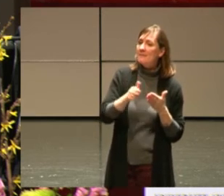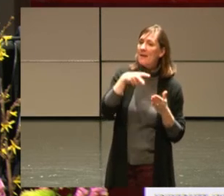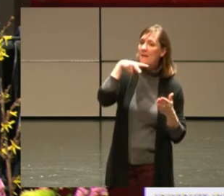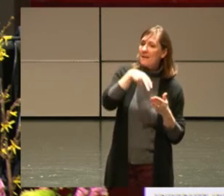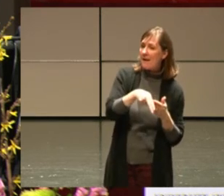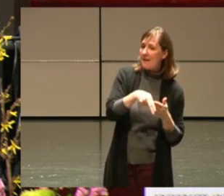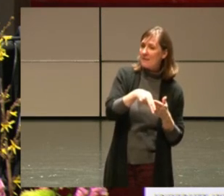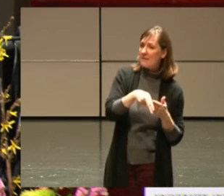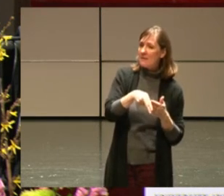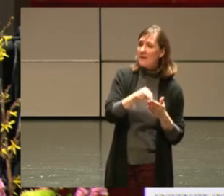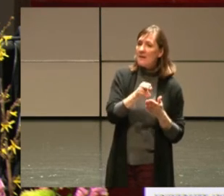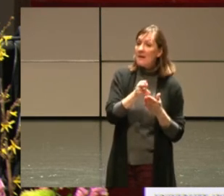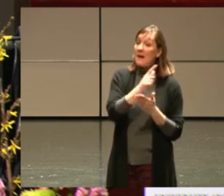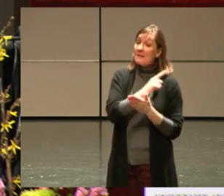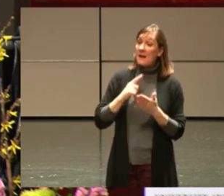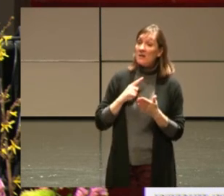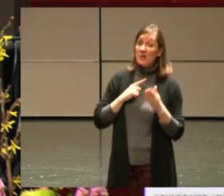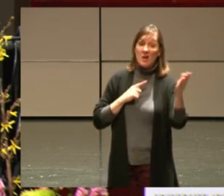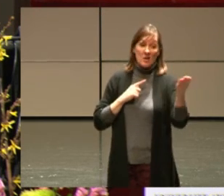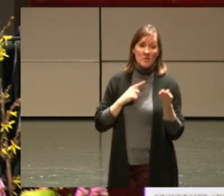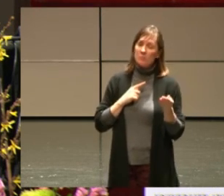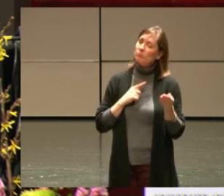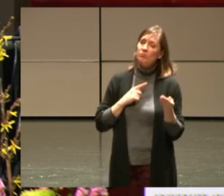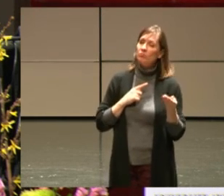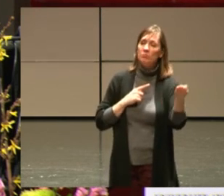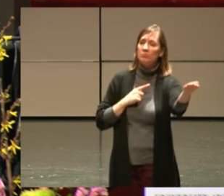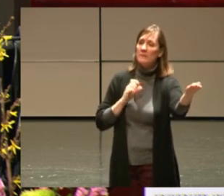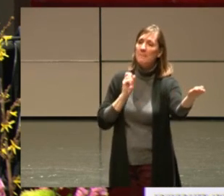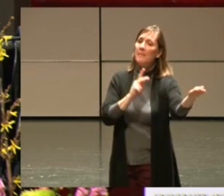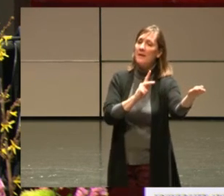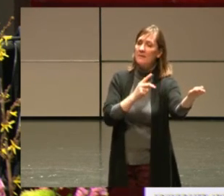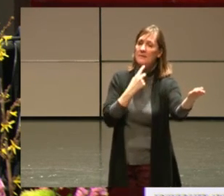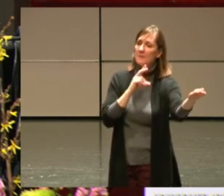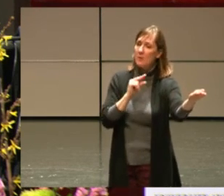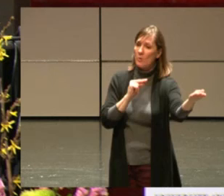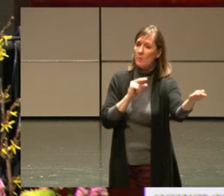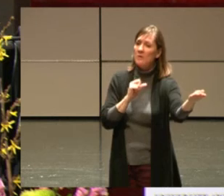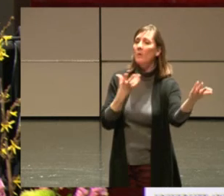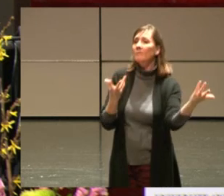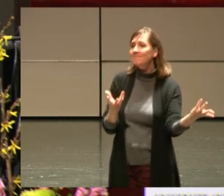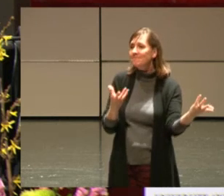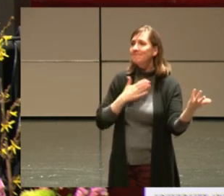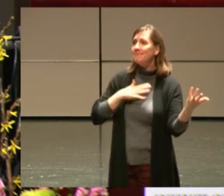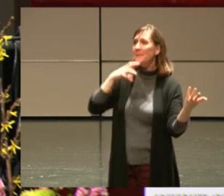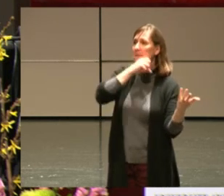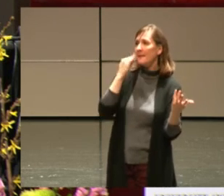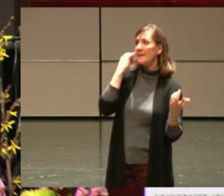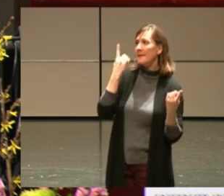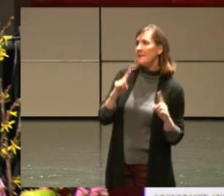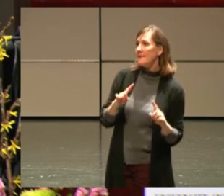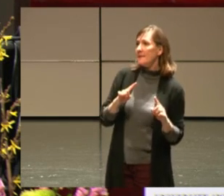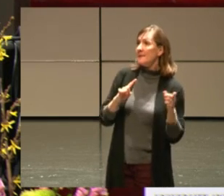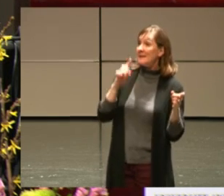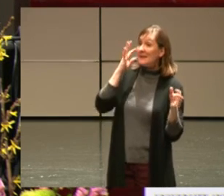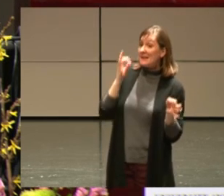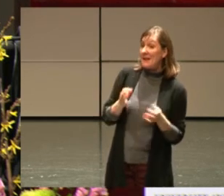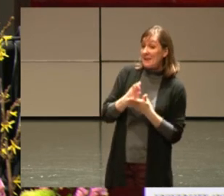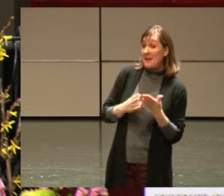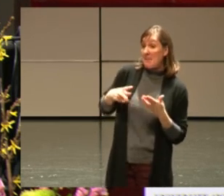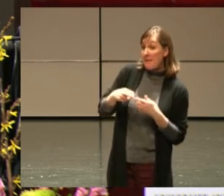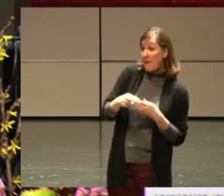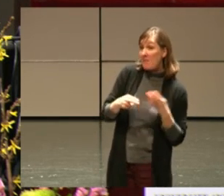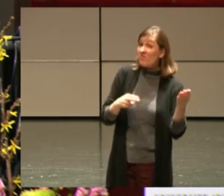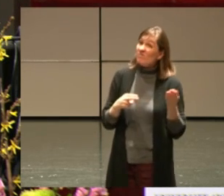and the governor ultimately, you know, that's what was the final budget. But today, my bet, if I had to put it, is that there will be some cut because